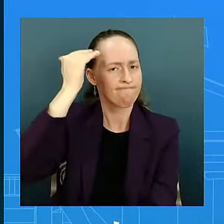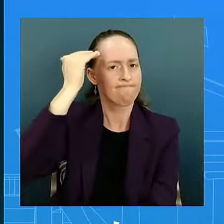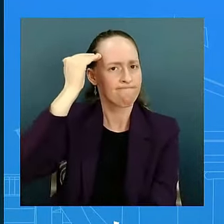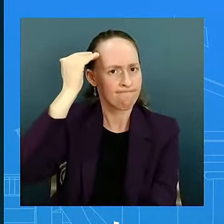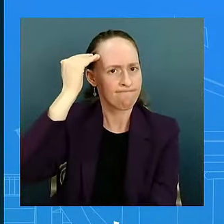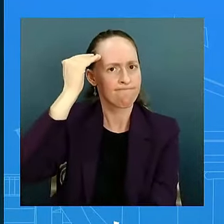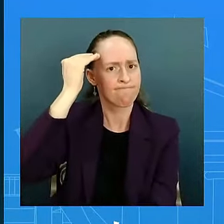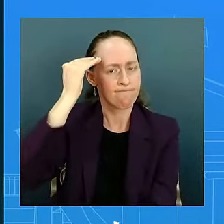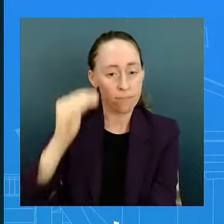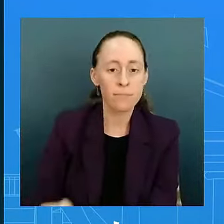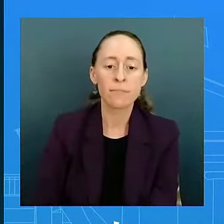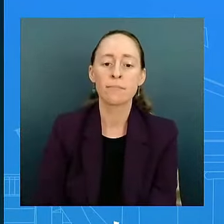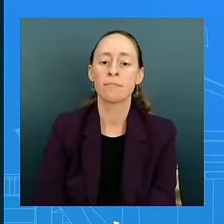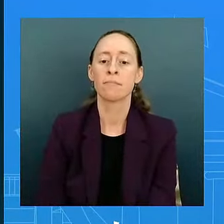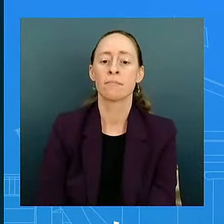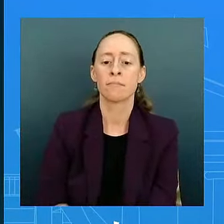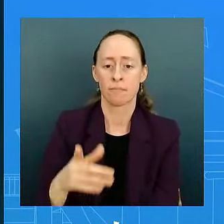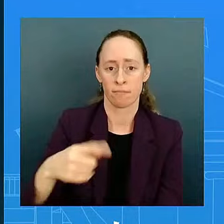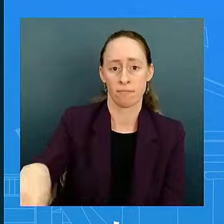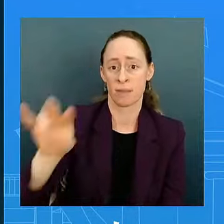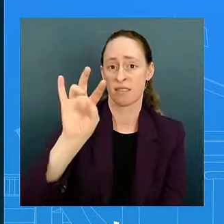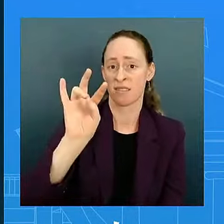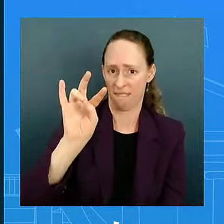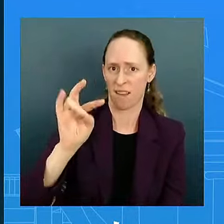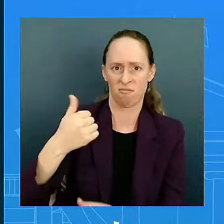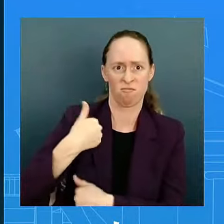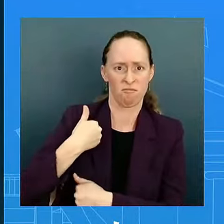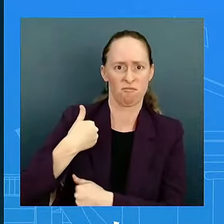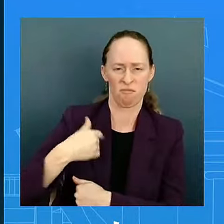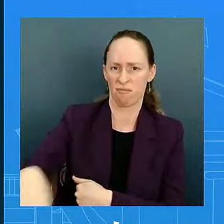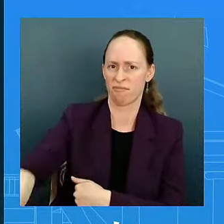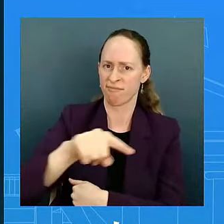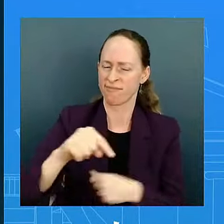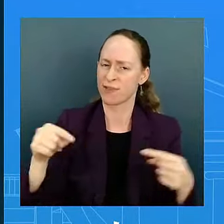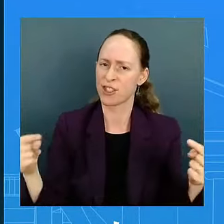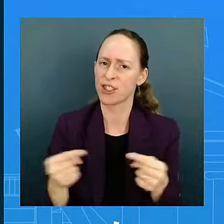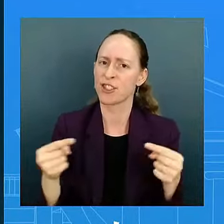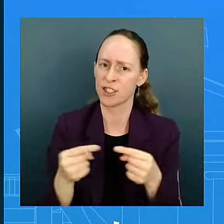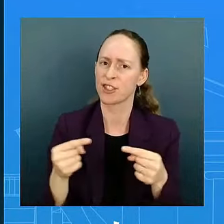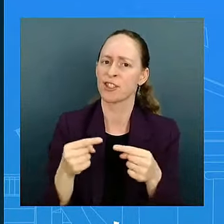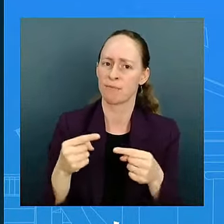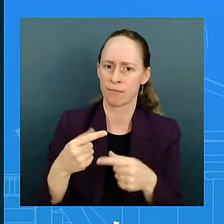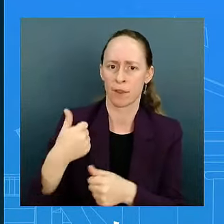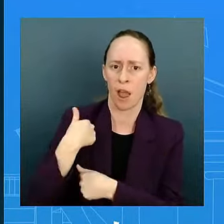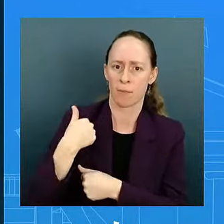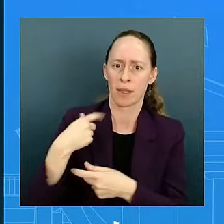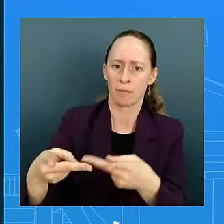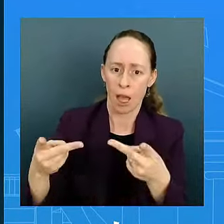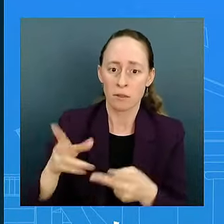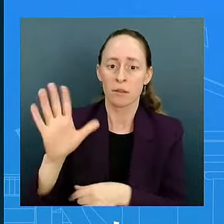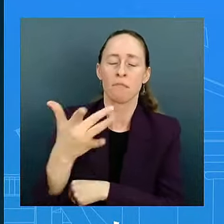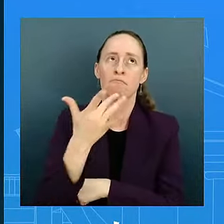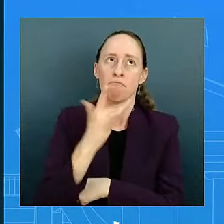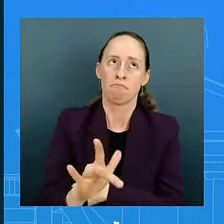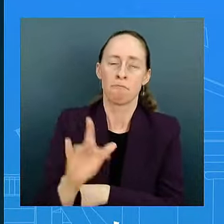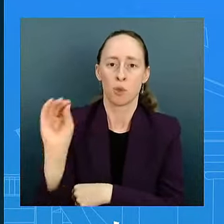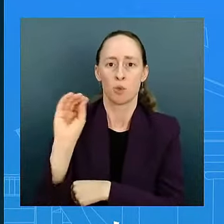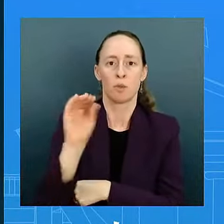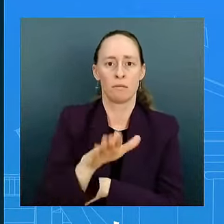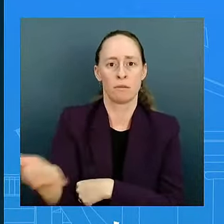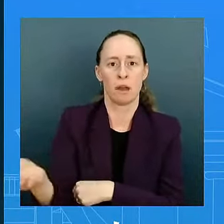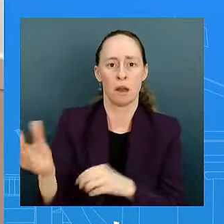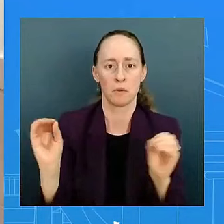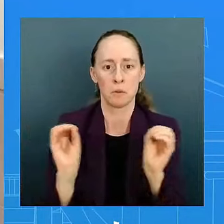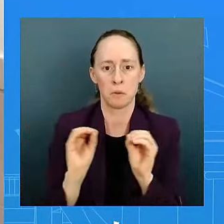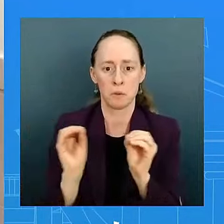attack. Thankfully, no one lost their lives, and we are praying for a speedy recovery for those service members.